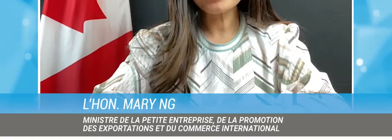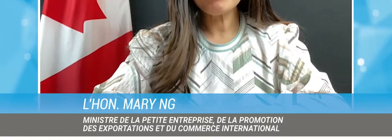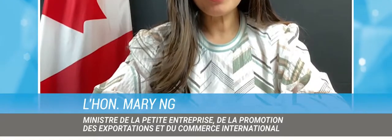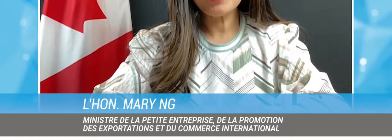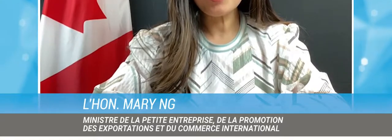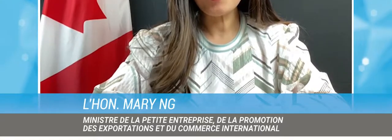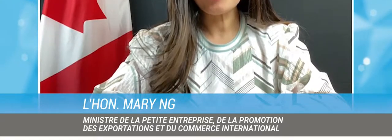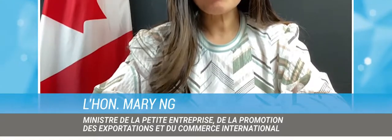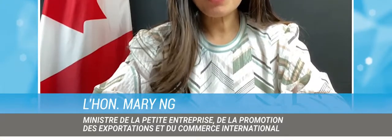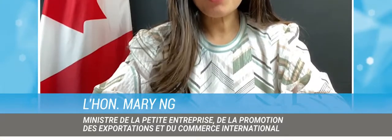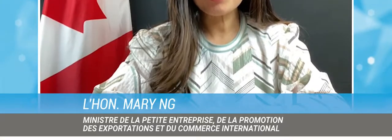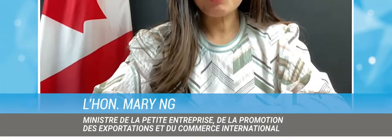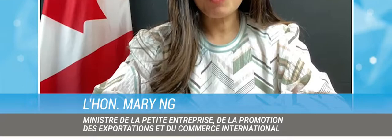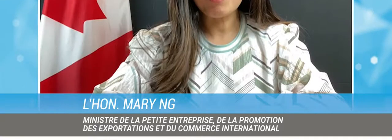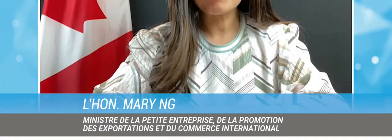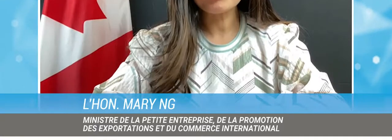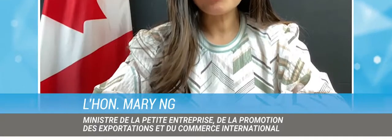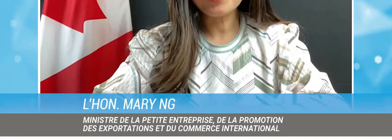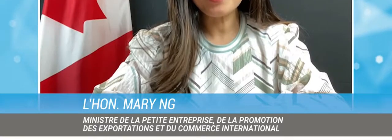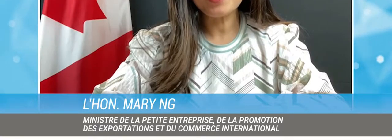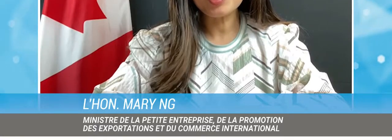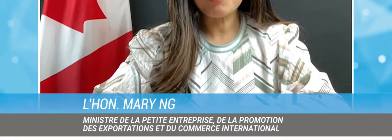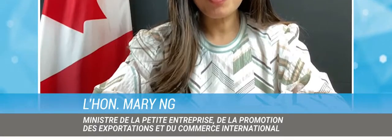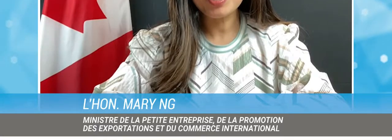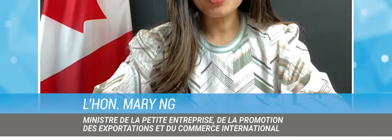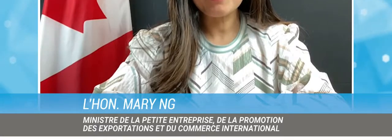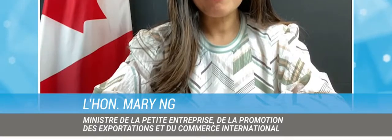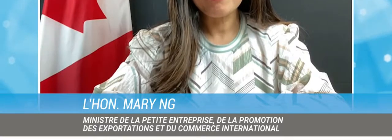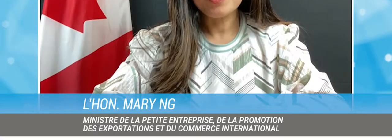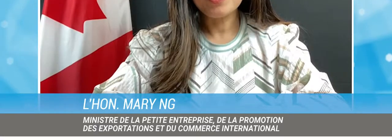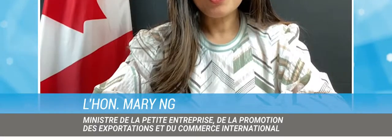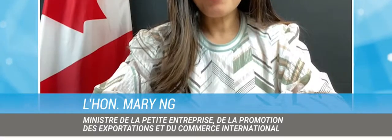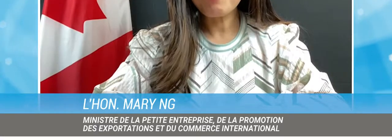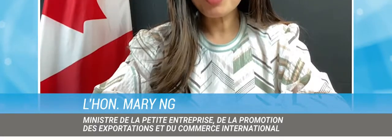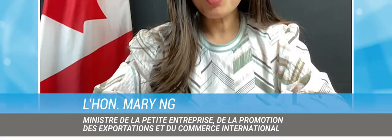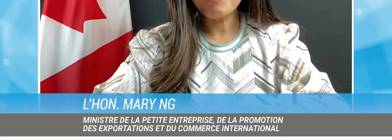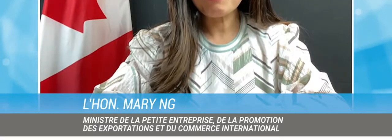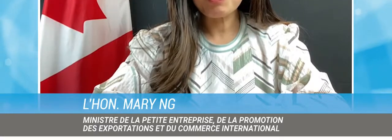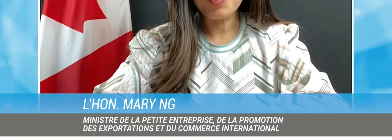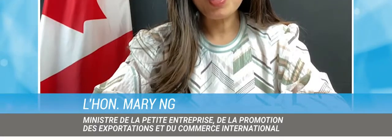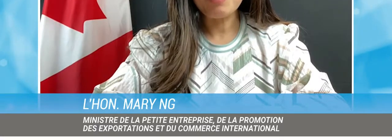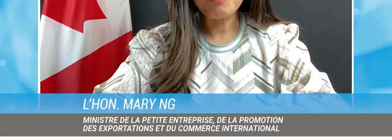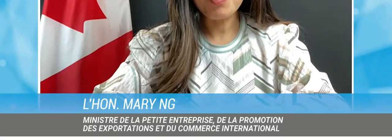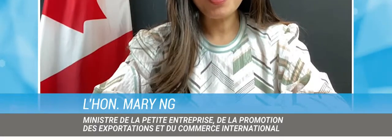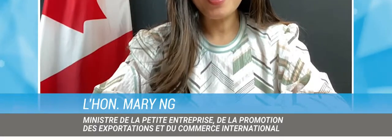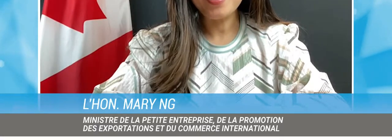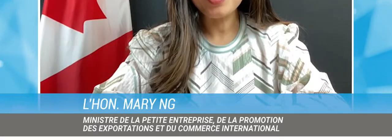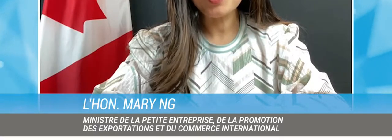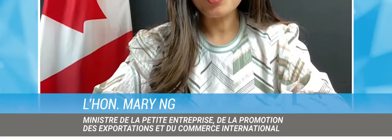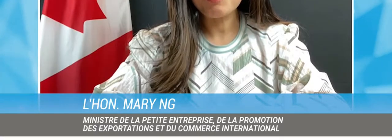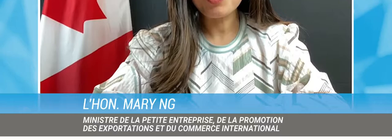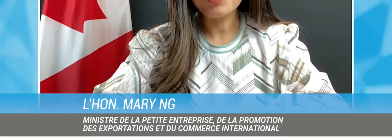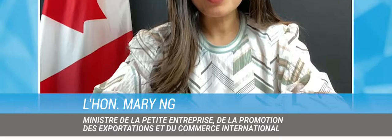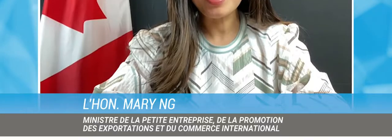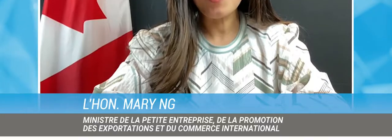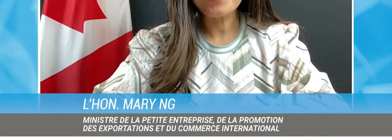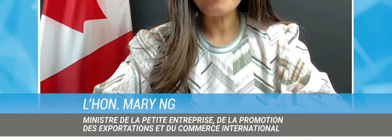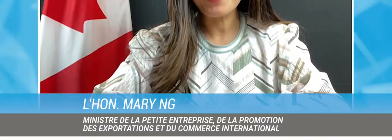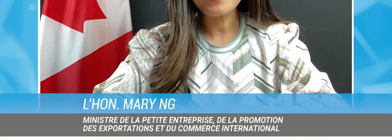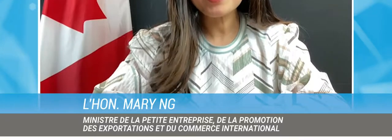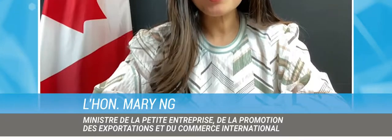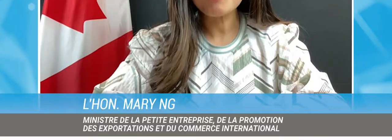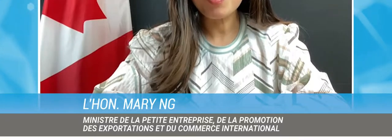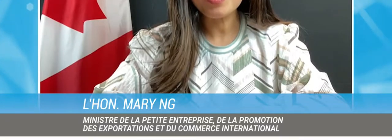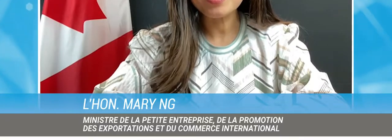your creativity, and your entrepreneurial spirit are truly an inspiration. You make my job of supporting and promoting Canada's entrepreneurs and helping